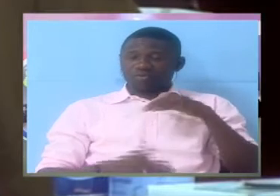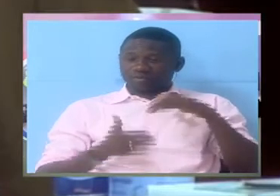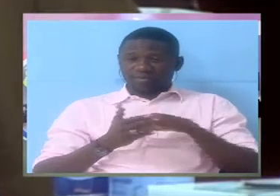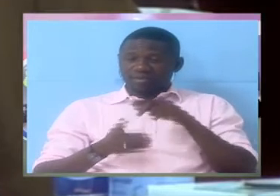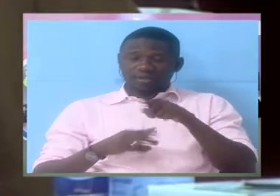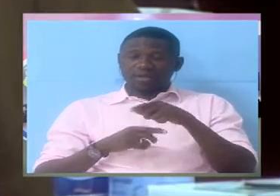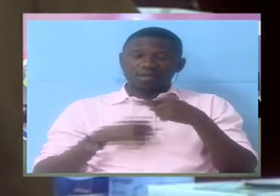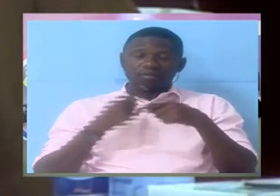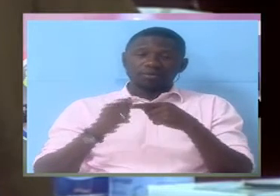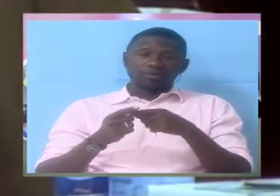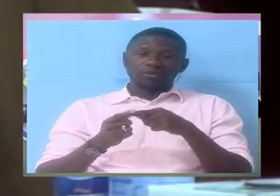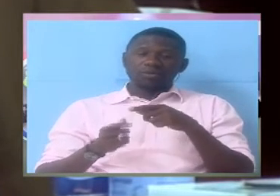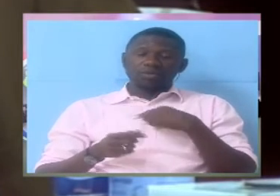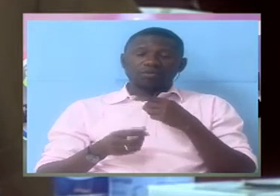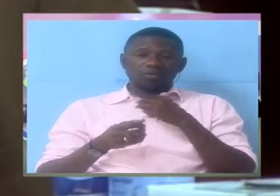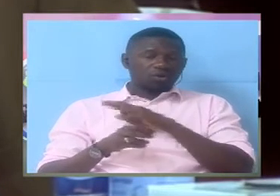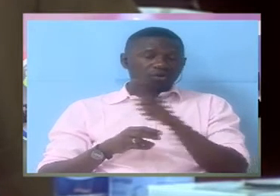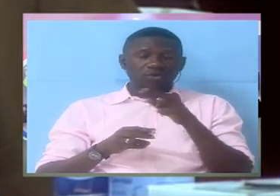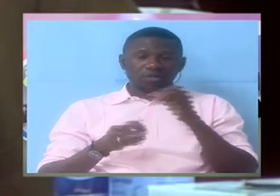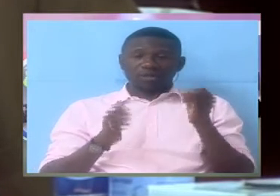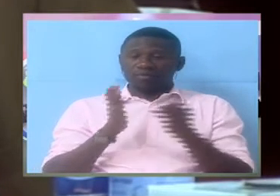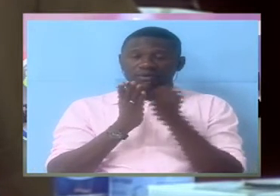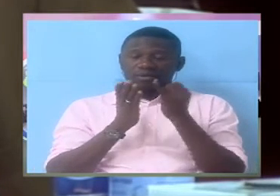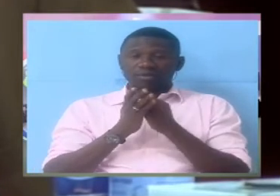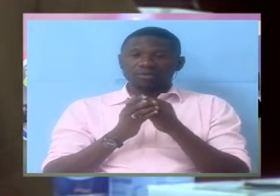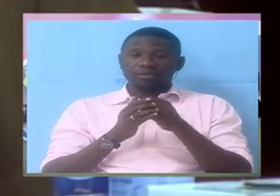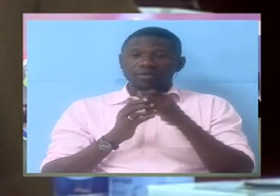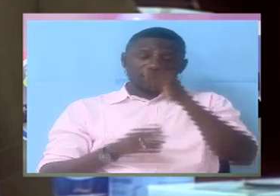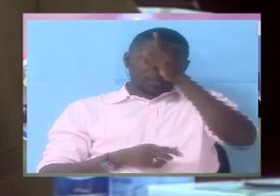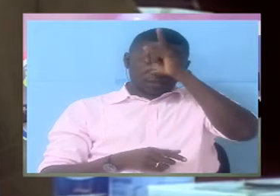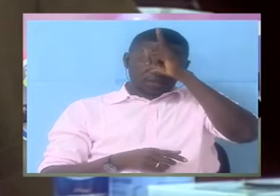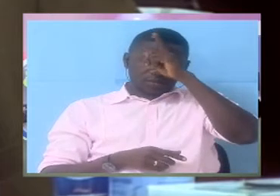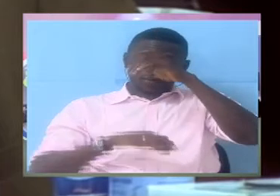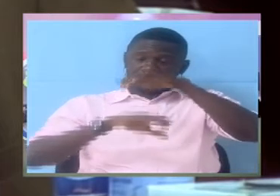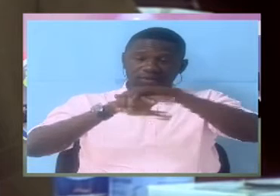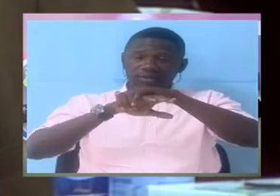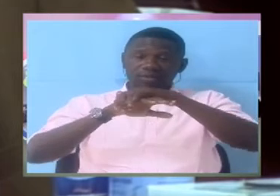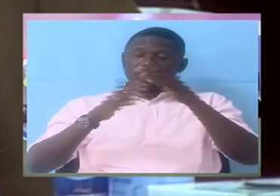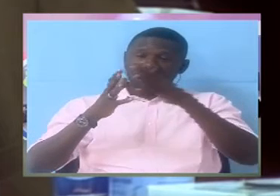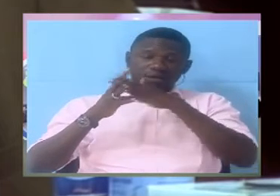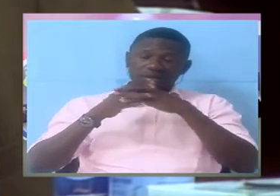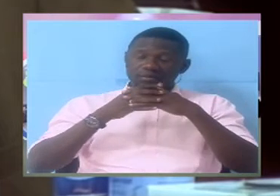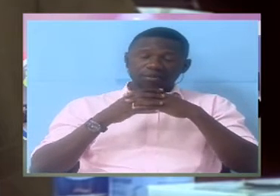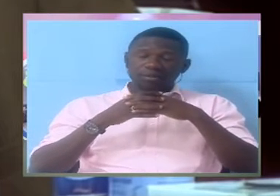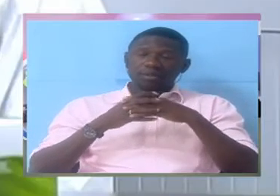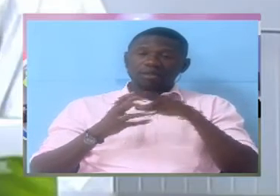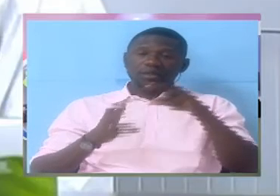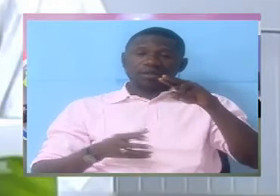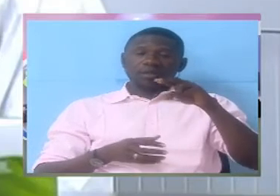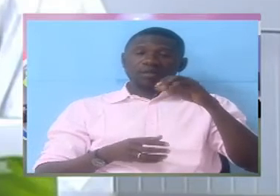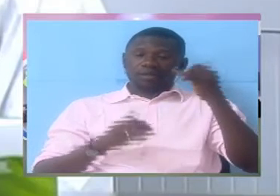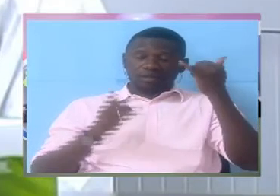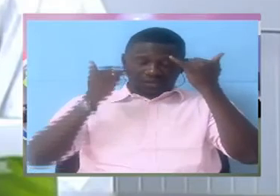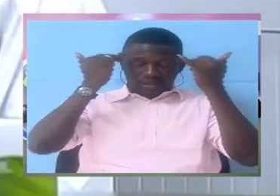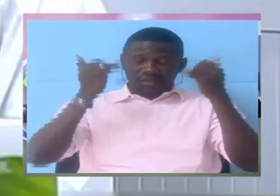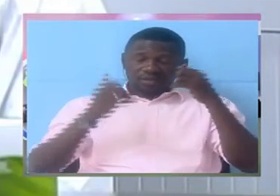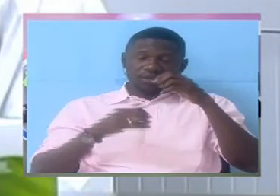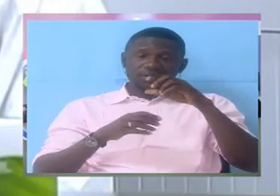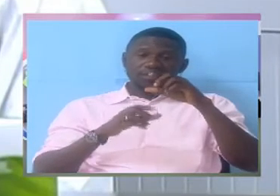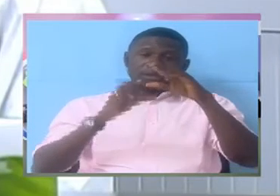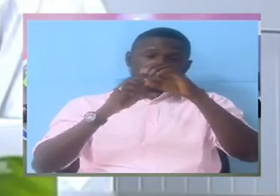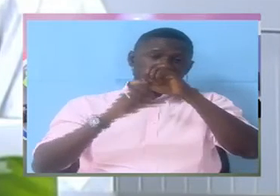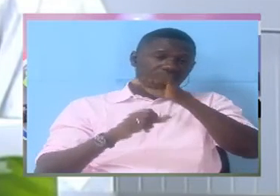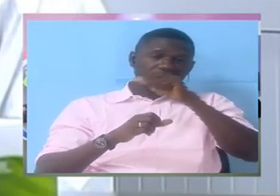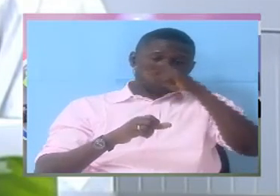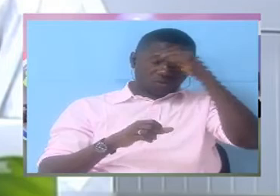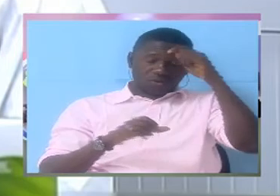weren't investigating German, British, American intelligence agencies. I said we were focusing